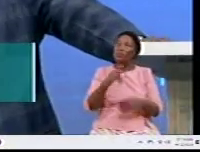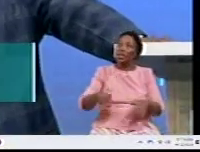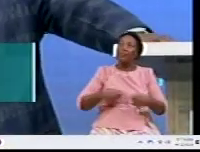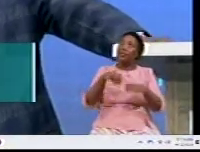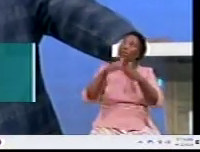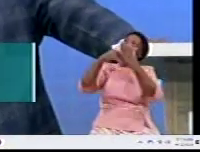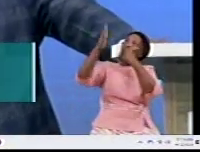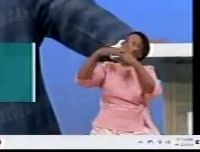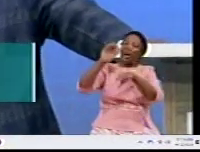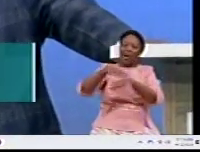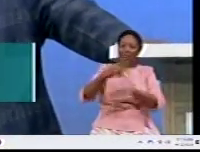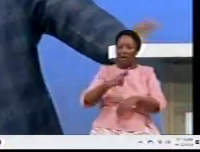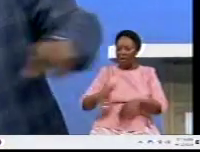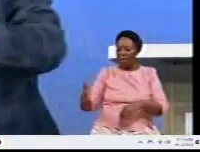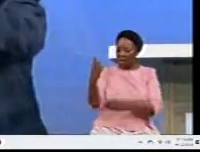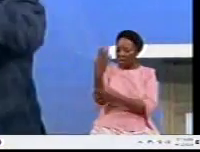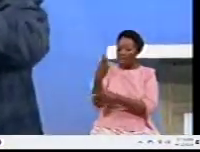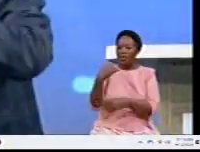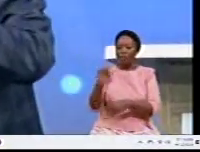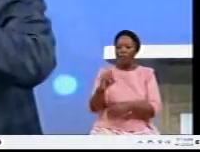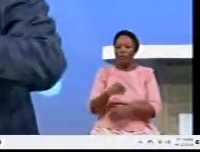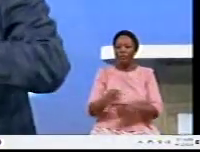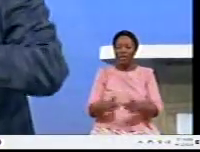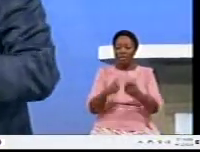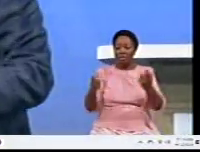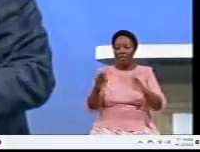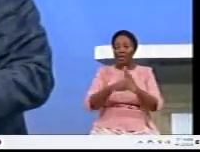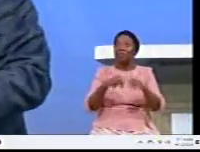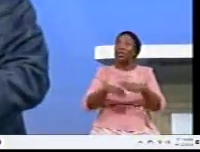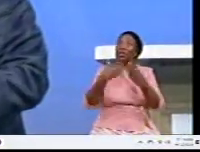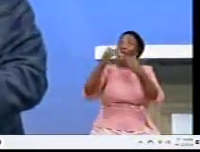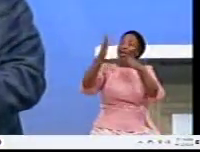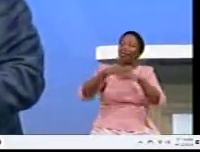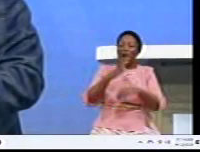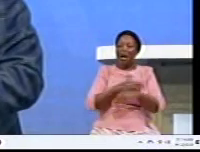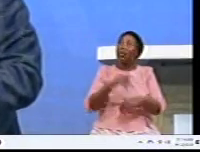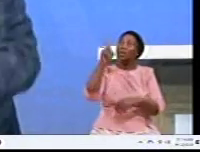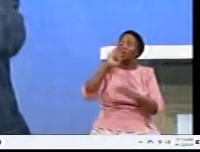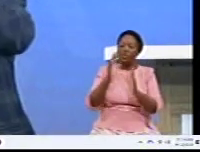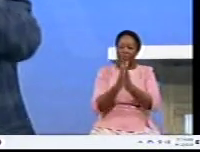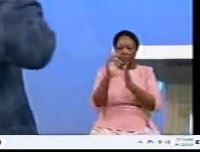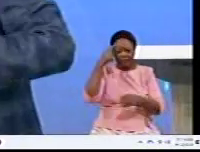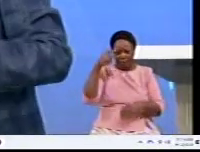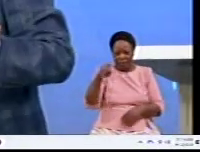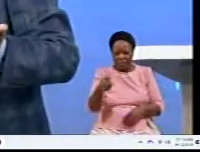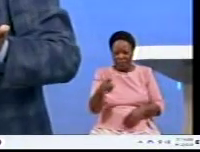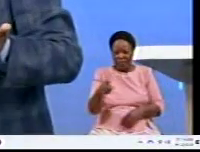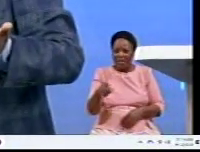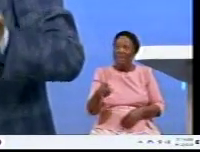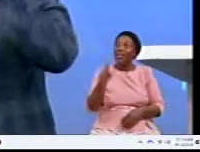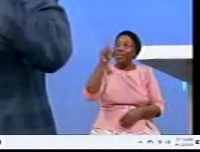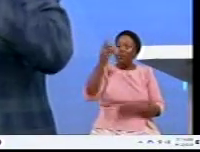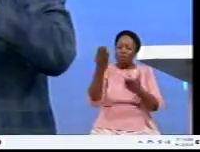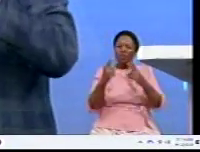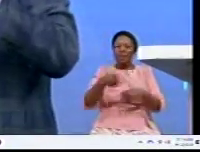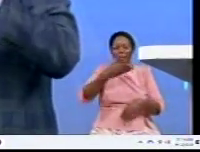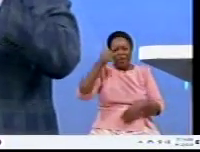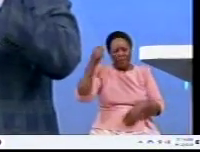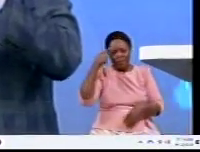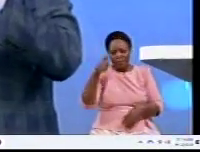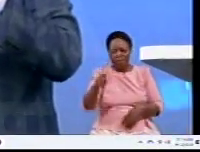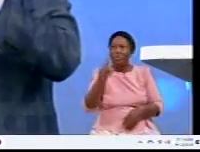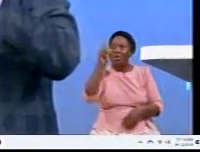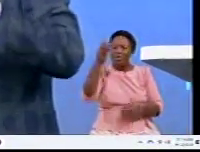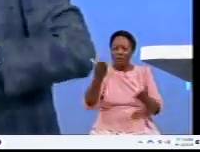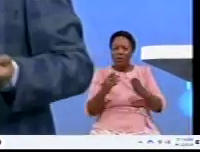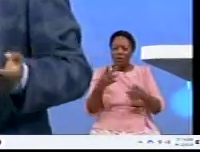right hand of majesty on high, and he's praying for you. He wants the best for you. He wants